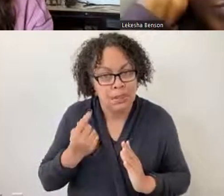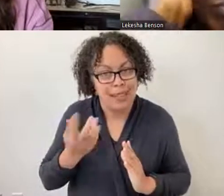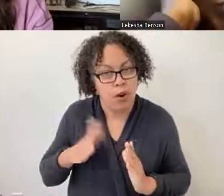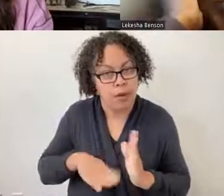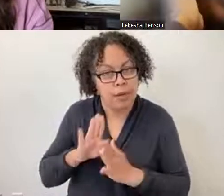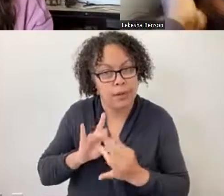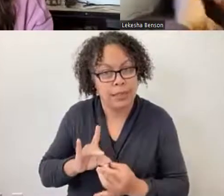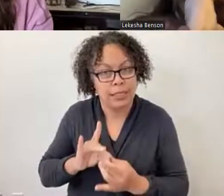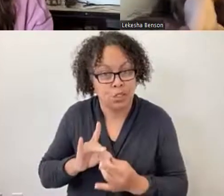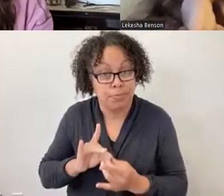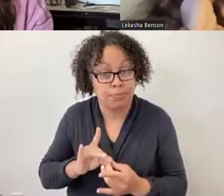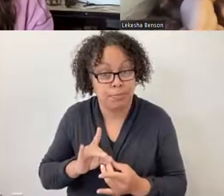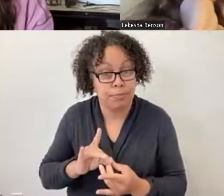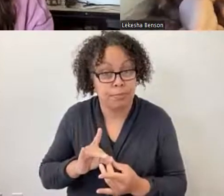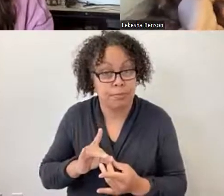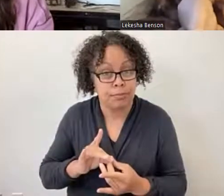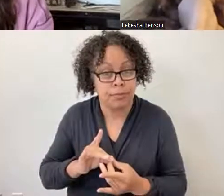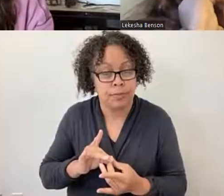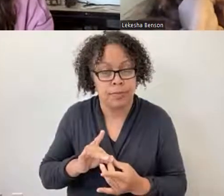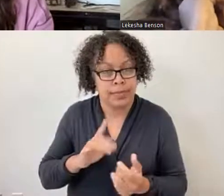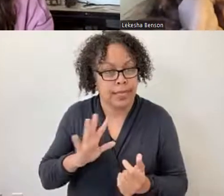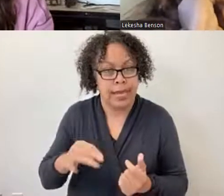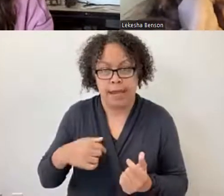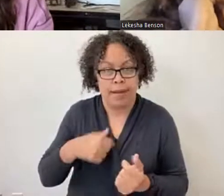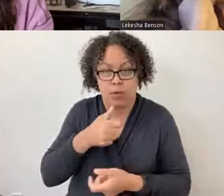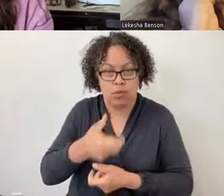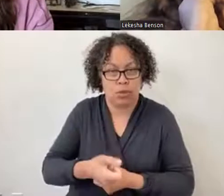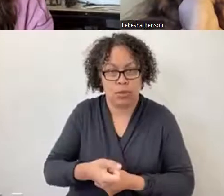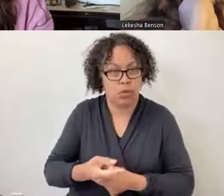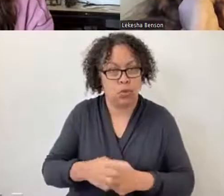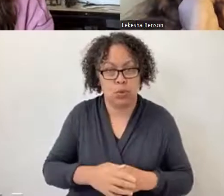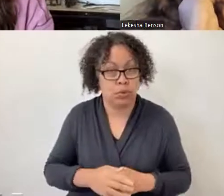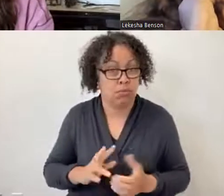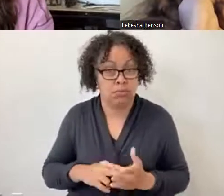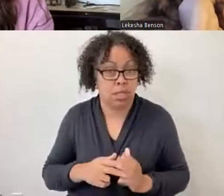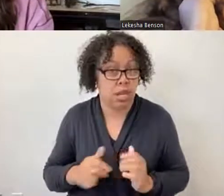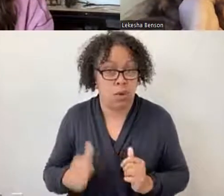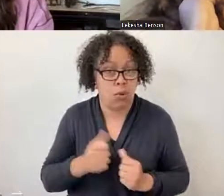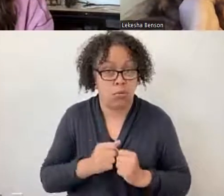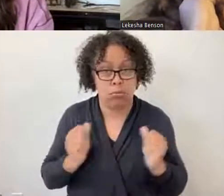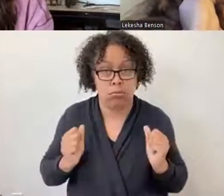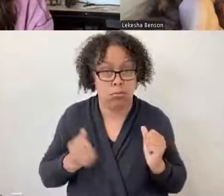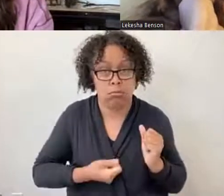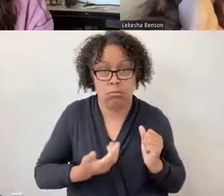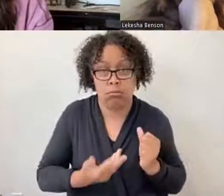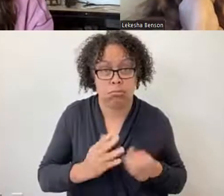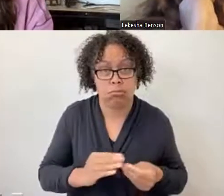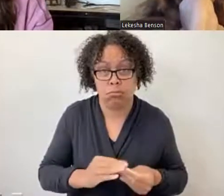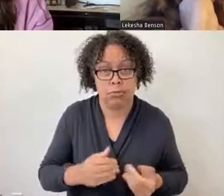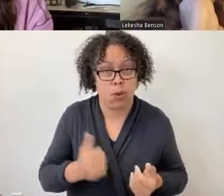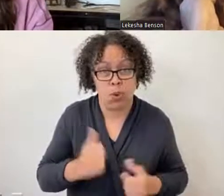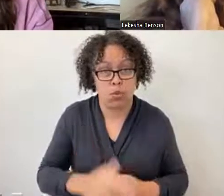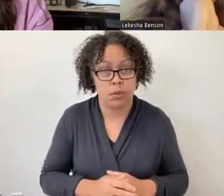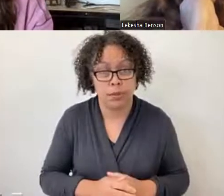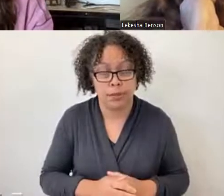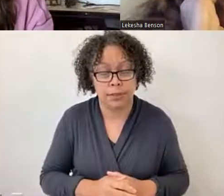with. If I do not trust you, I will not share my story with you. So here are